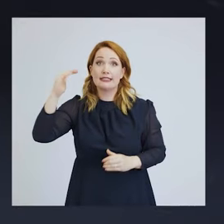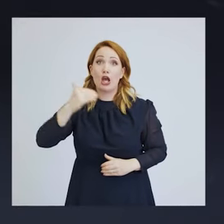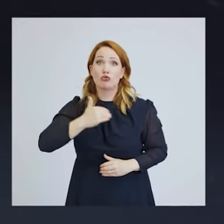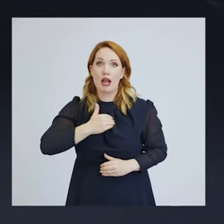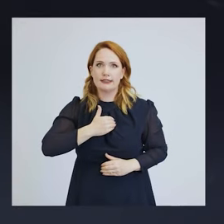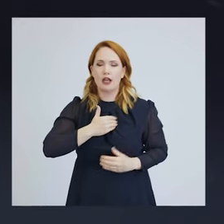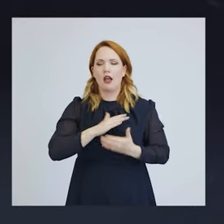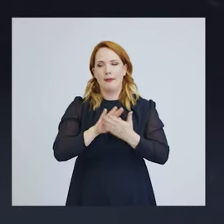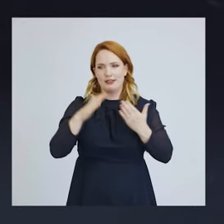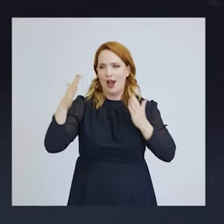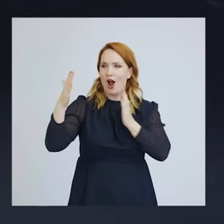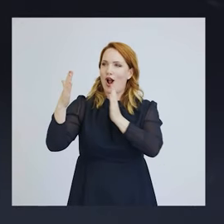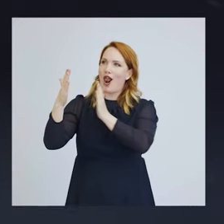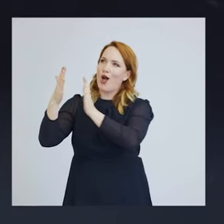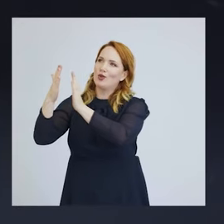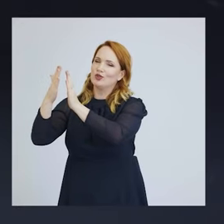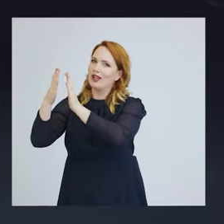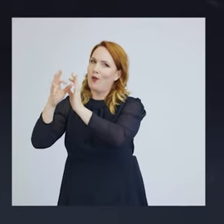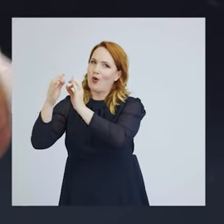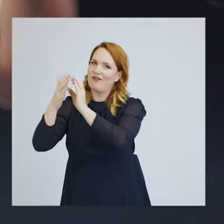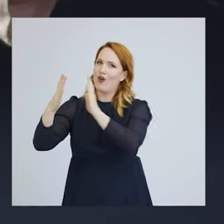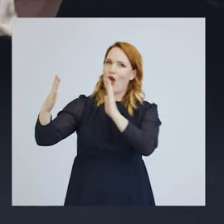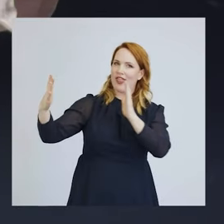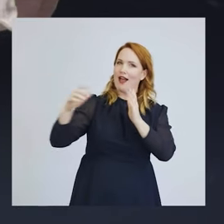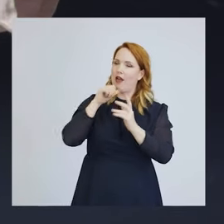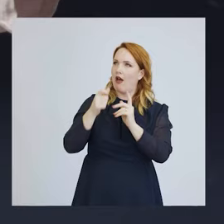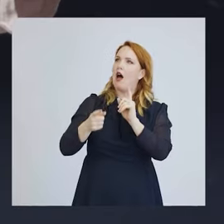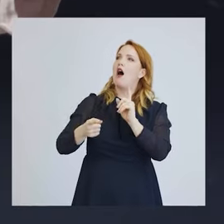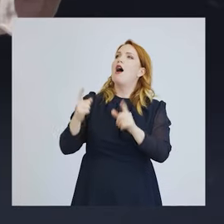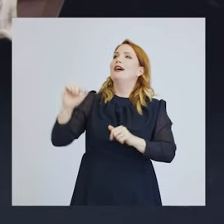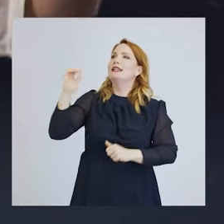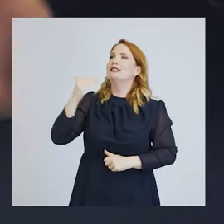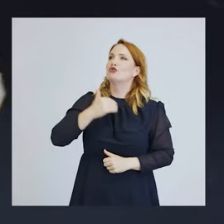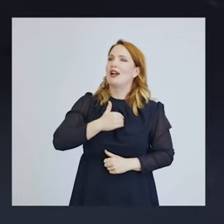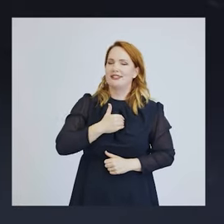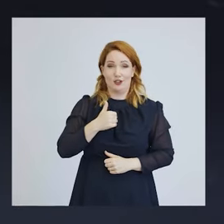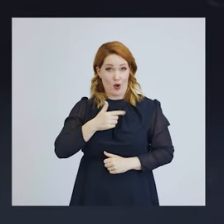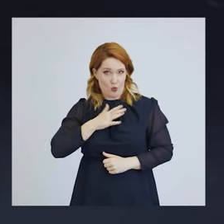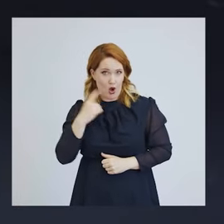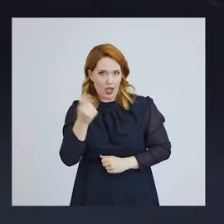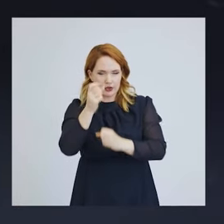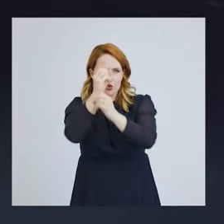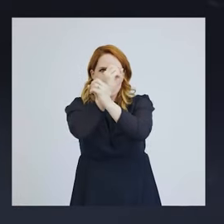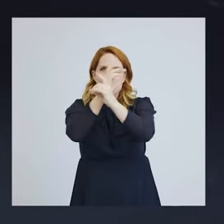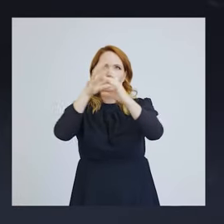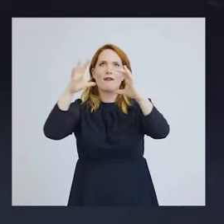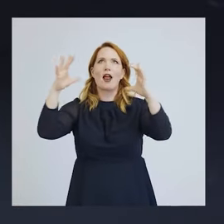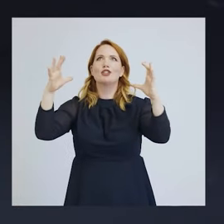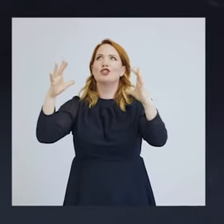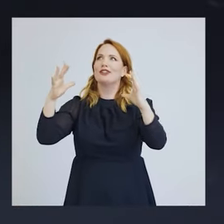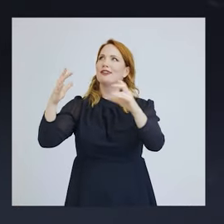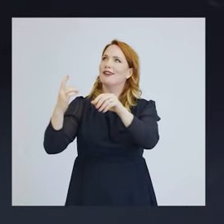his grace always leads to going closer to God. It never leaves us further from God. And that's the thing that I want us to catch on to